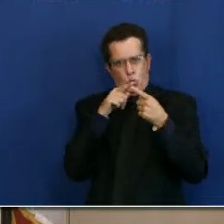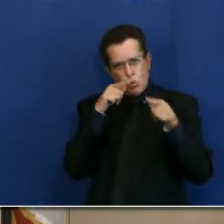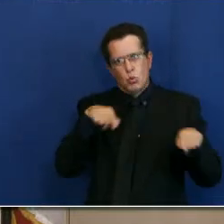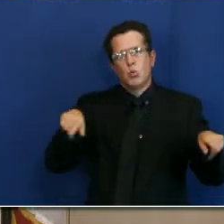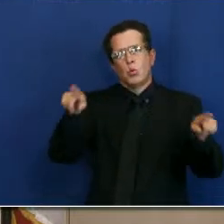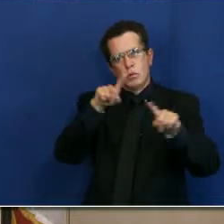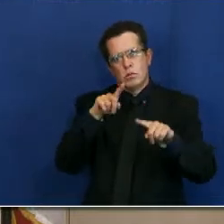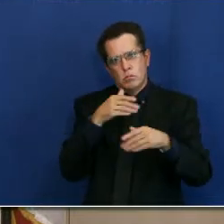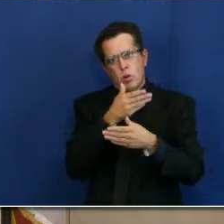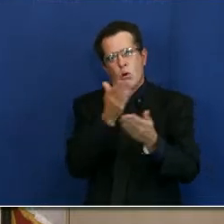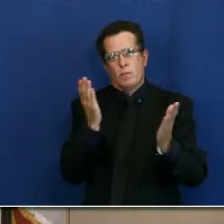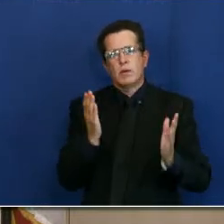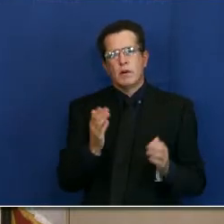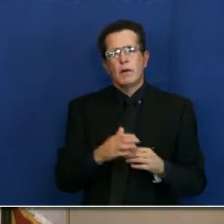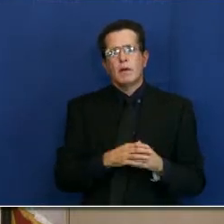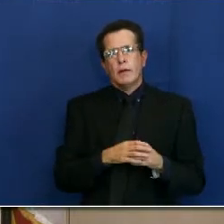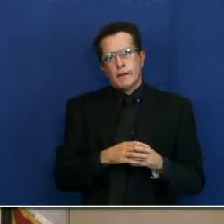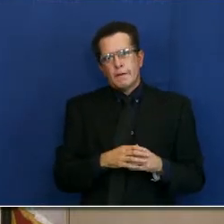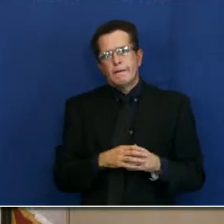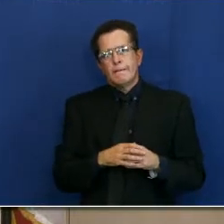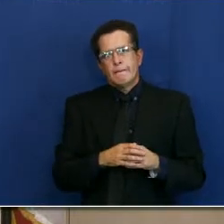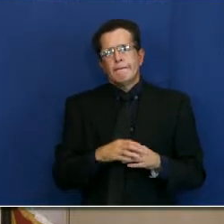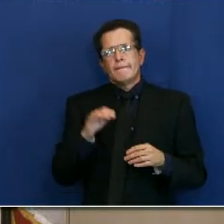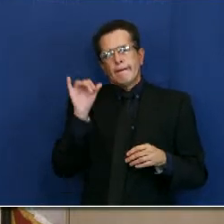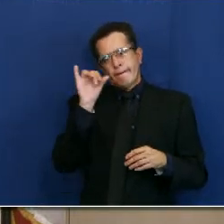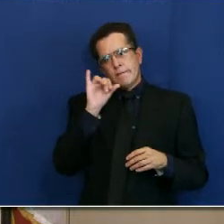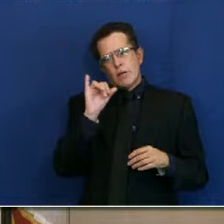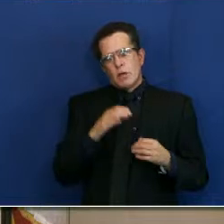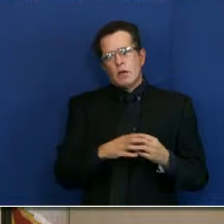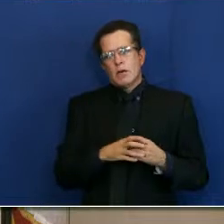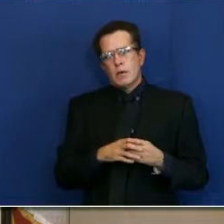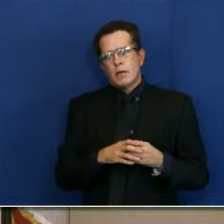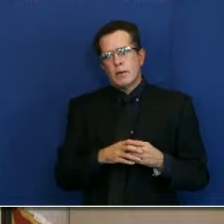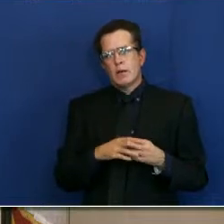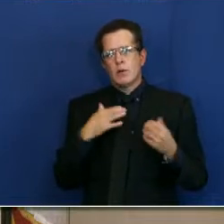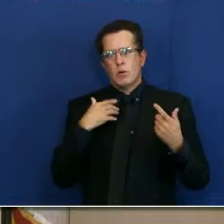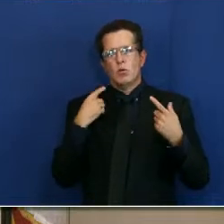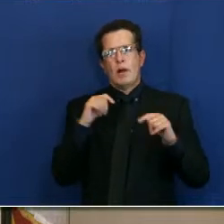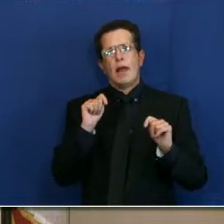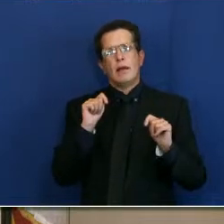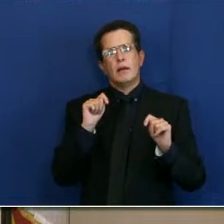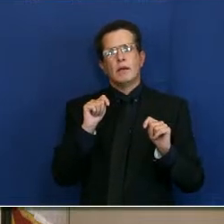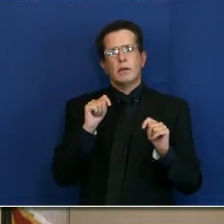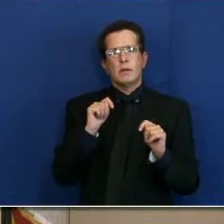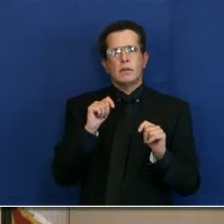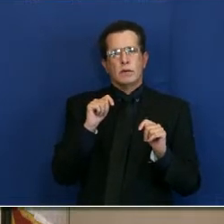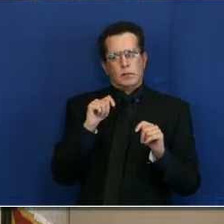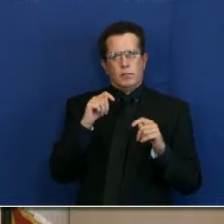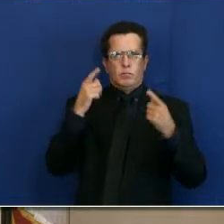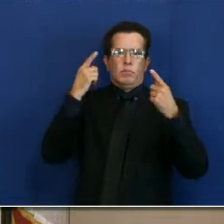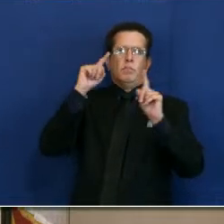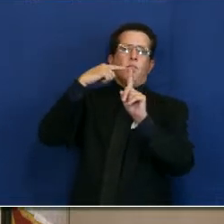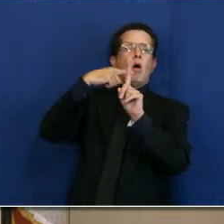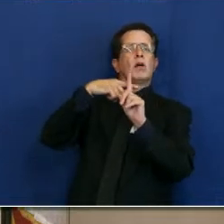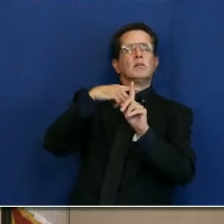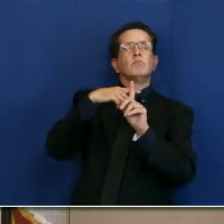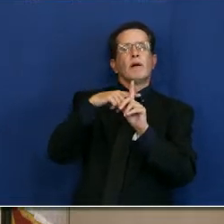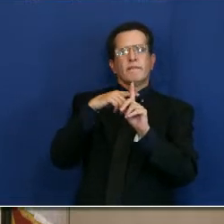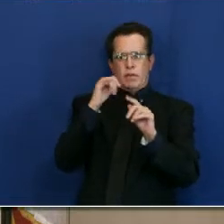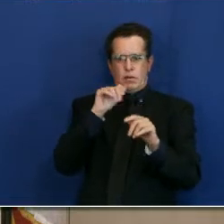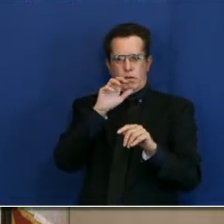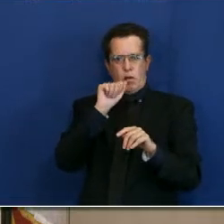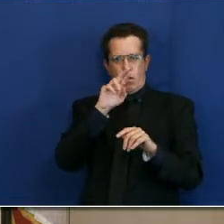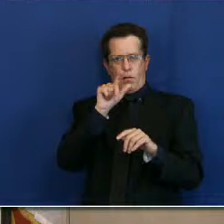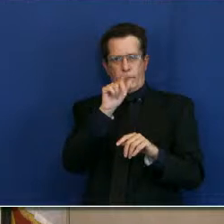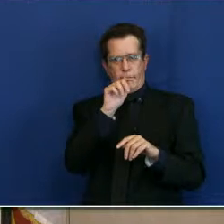I want to really try to end with a positive note. The week of August 9th through the